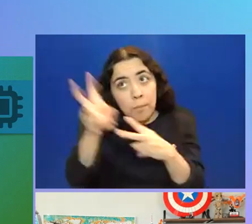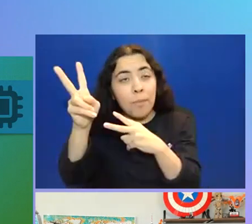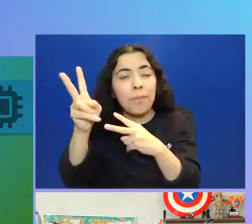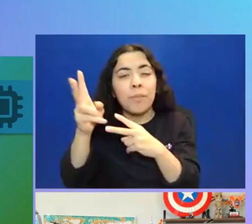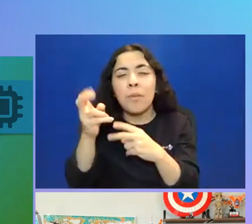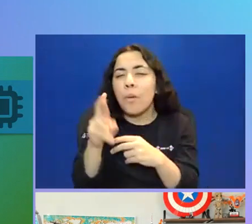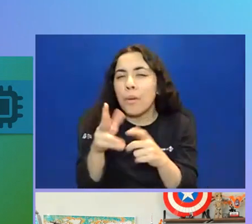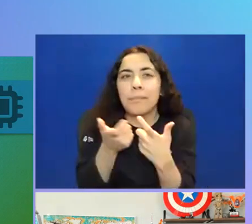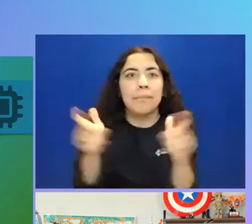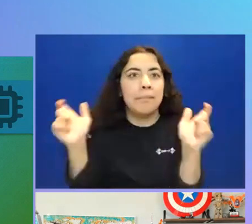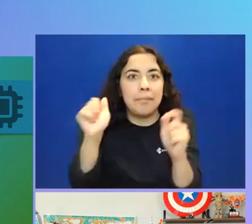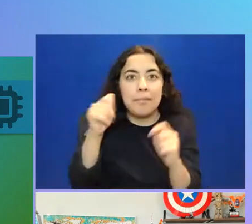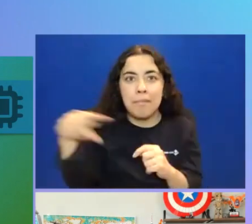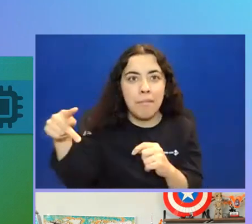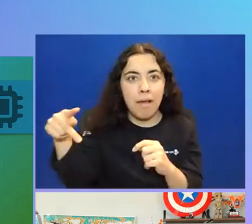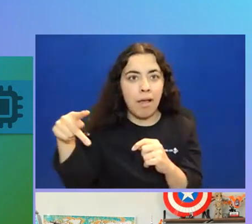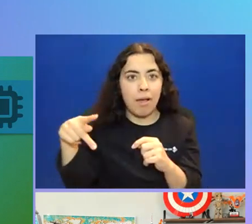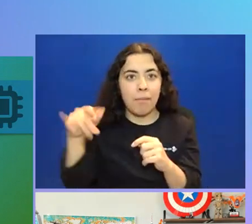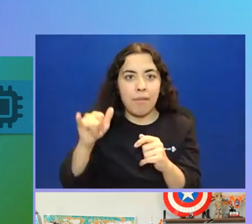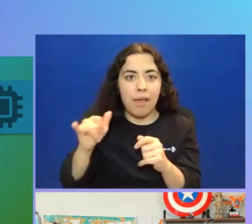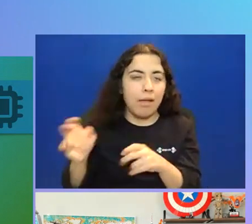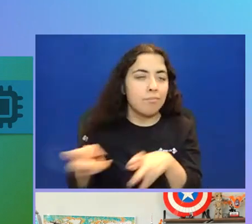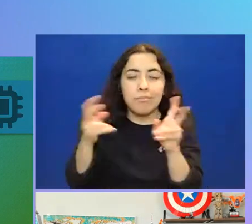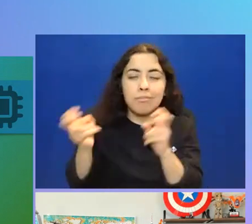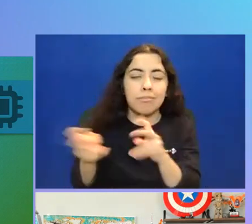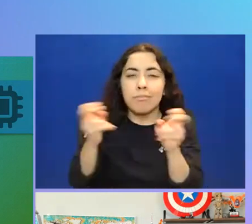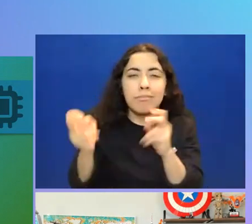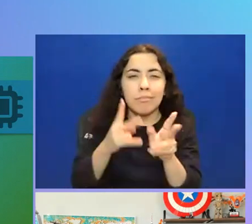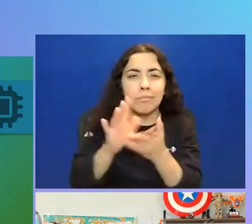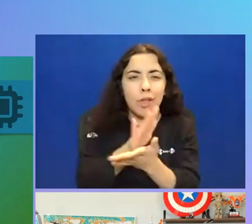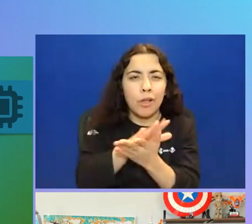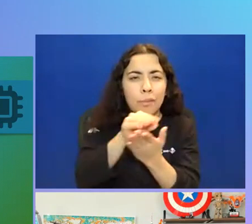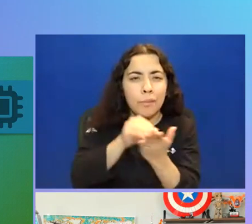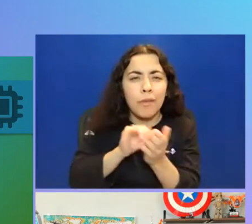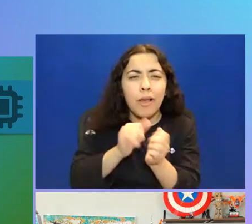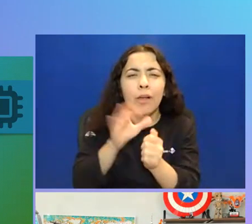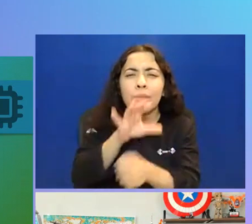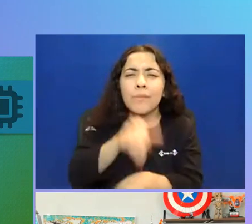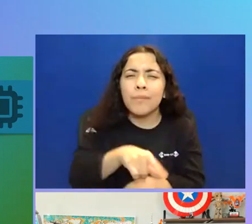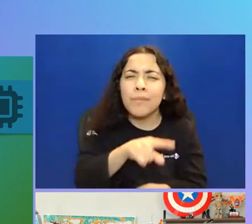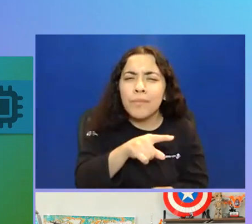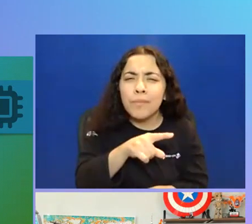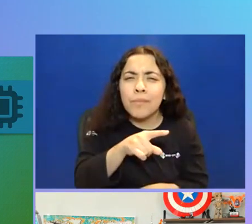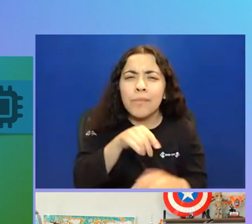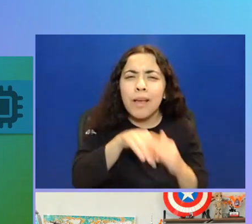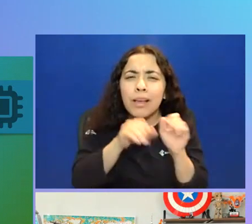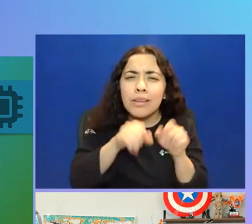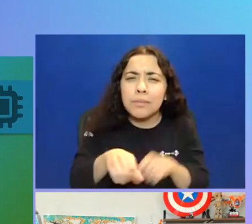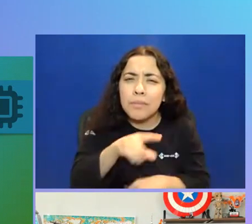that generates documents. How do you tackle that? And that's kind of a space onto its own.